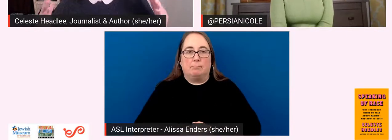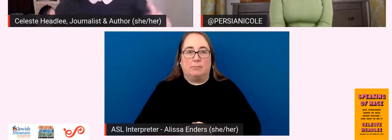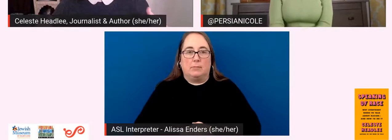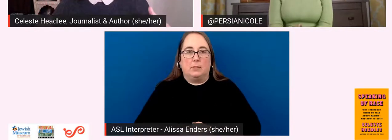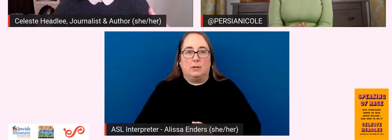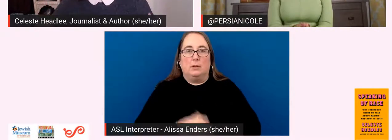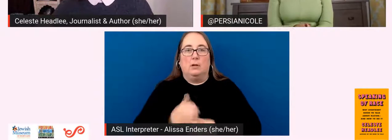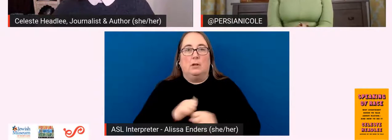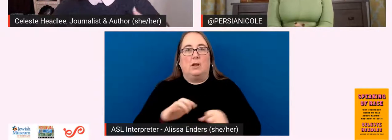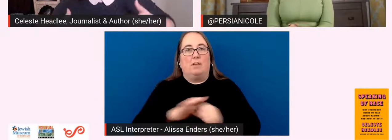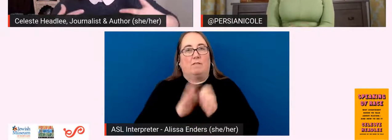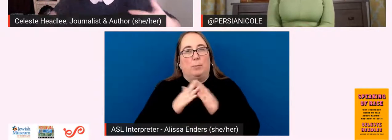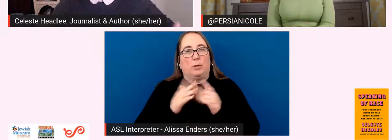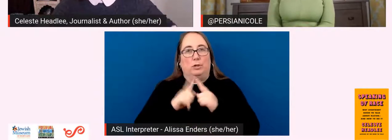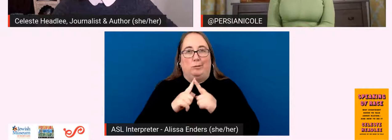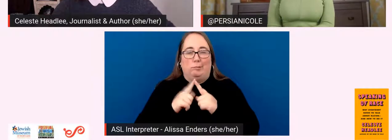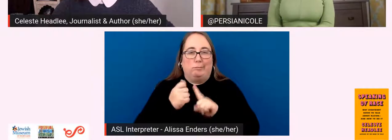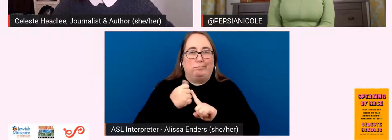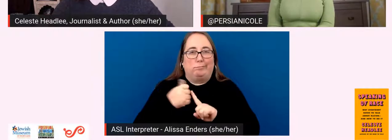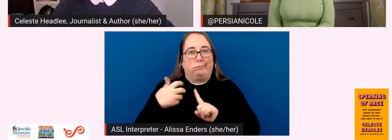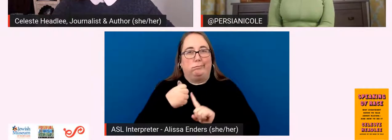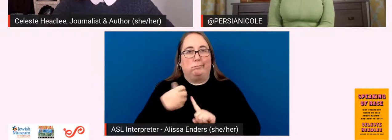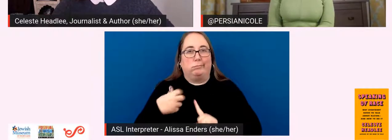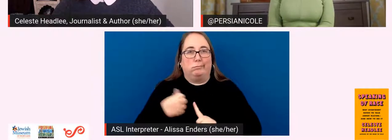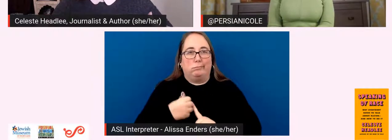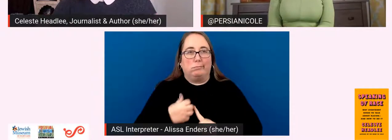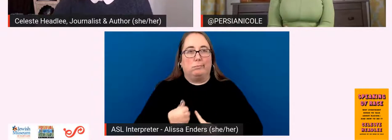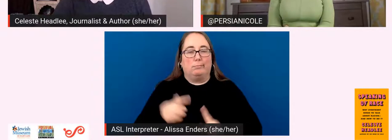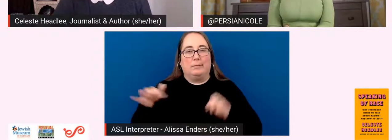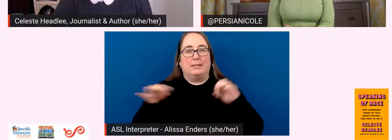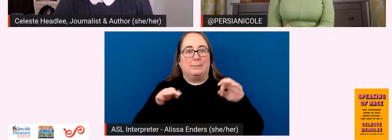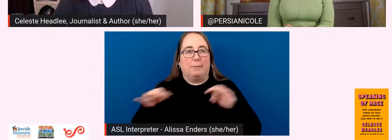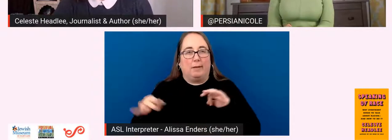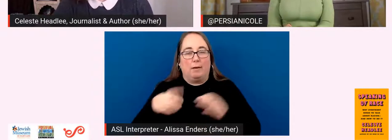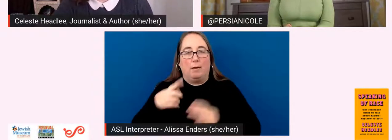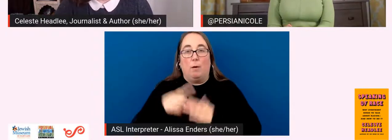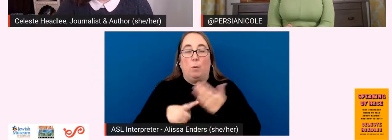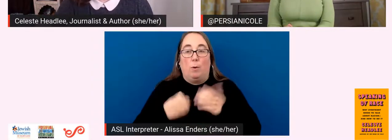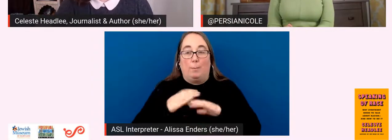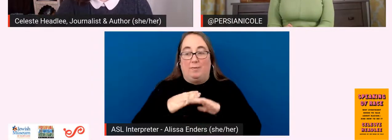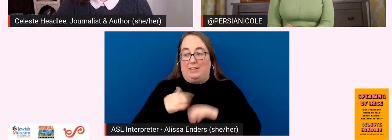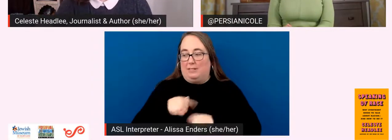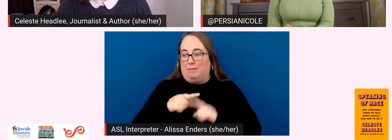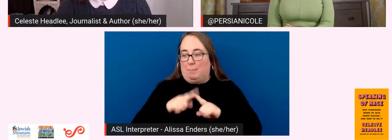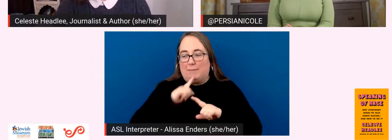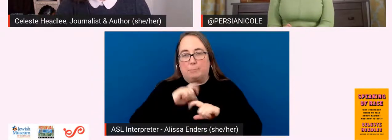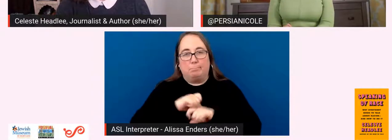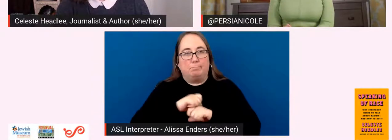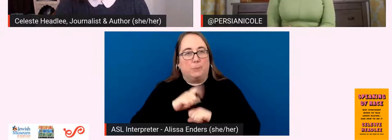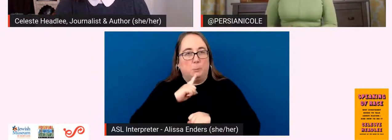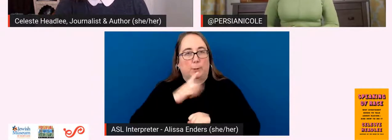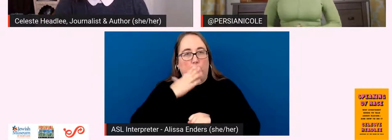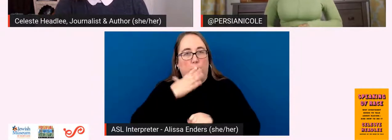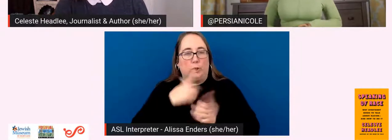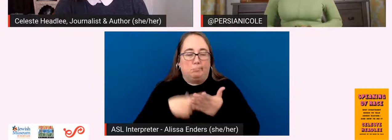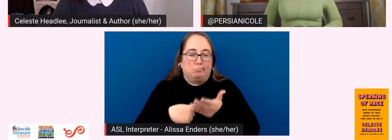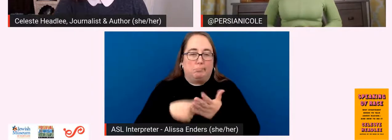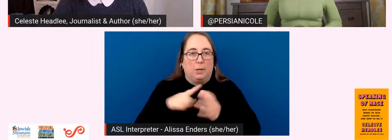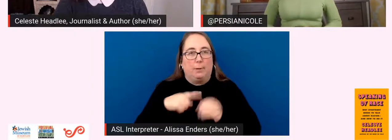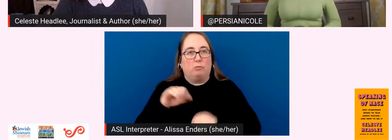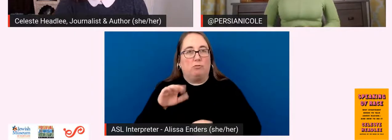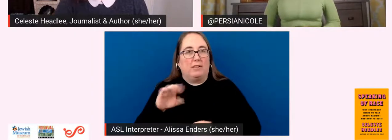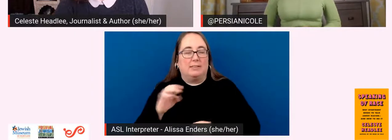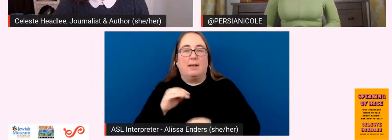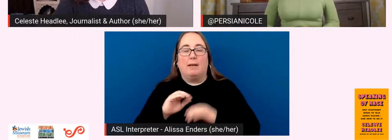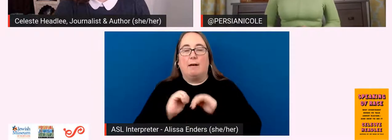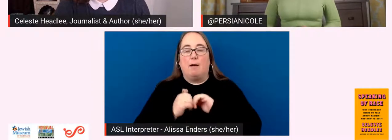to really dig into the research and explain what it is that prevents us from having really good conversations, and